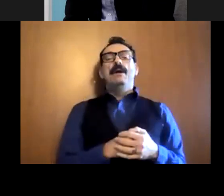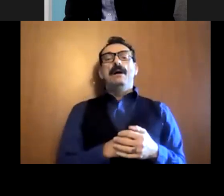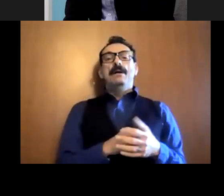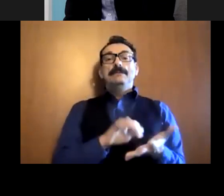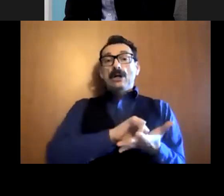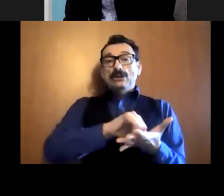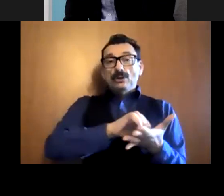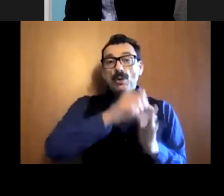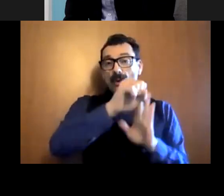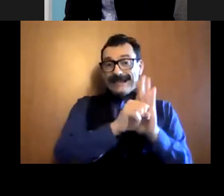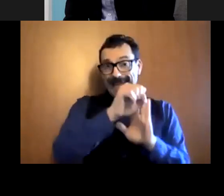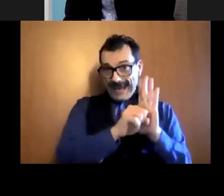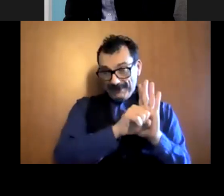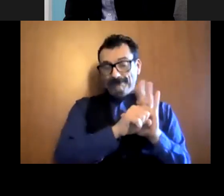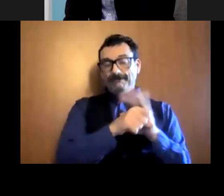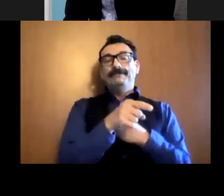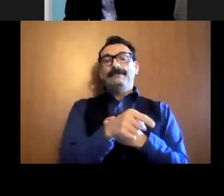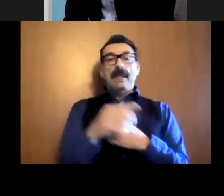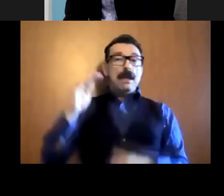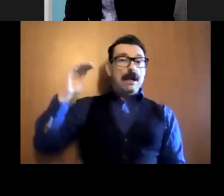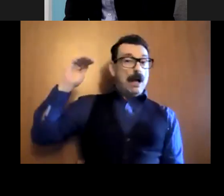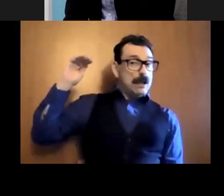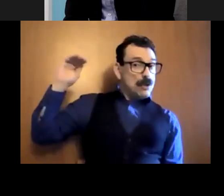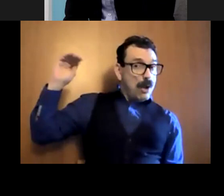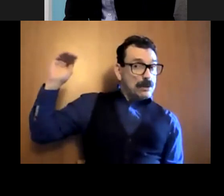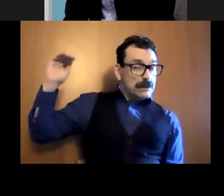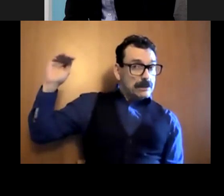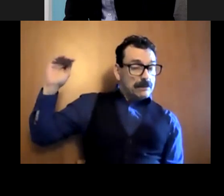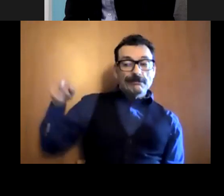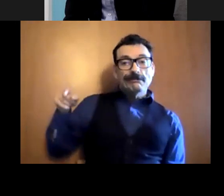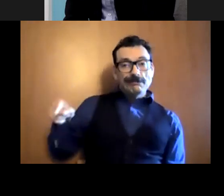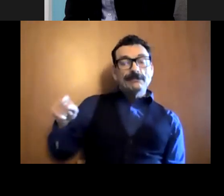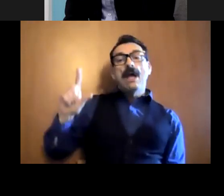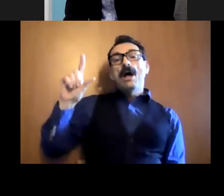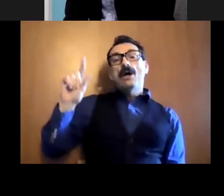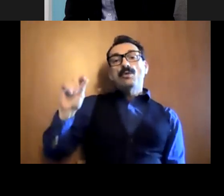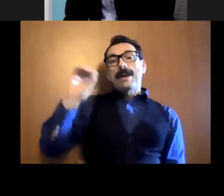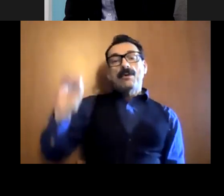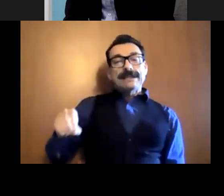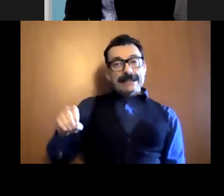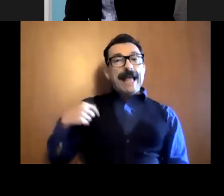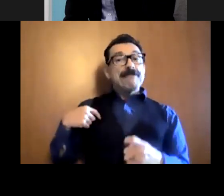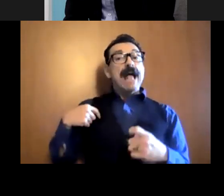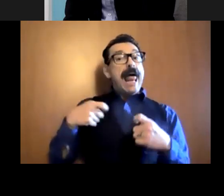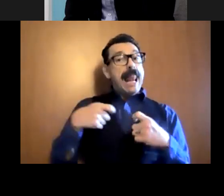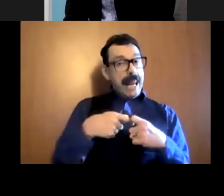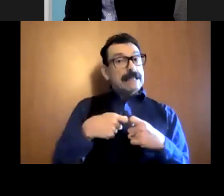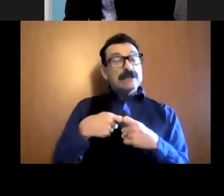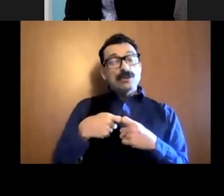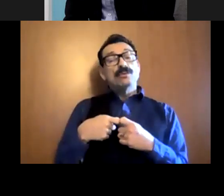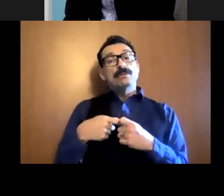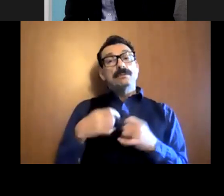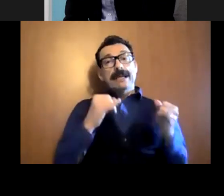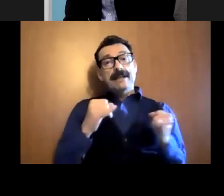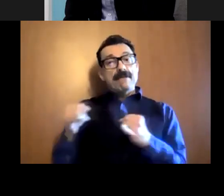amongst adults, about 20% of Hispanic individuals reported that in the last